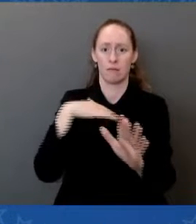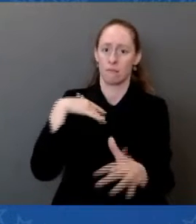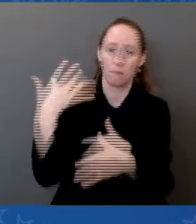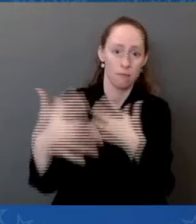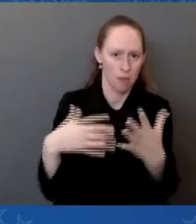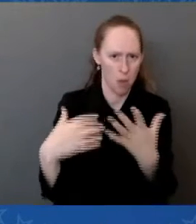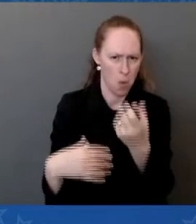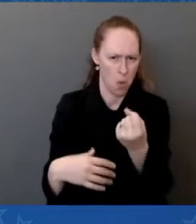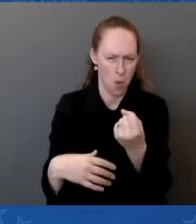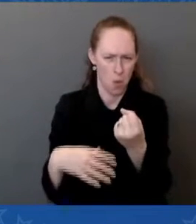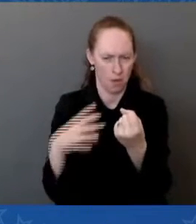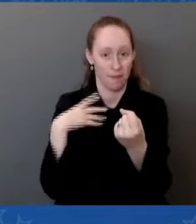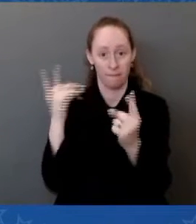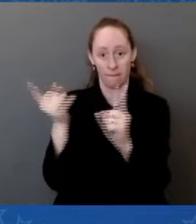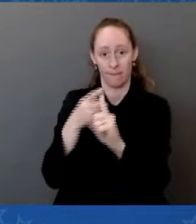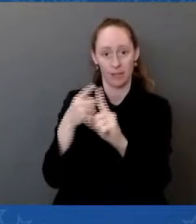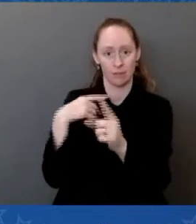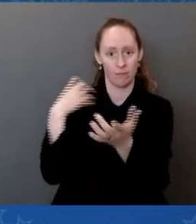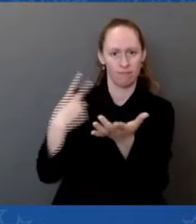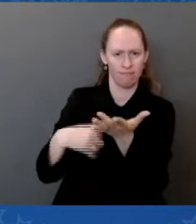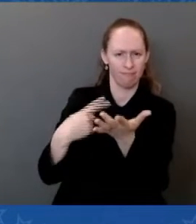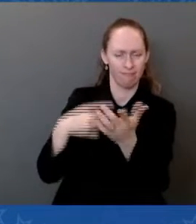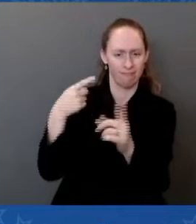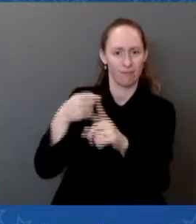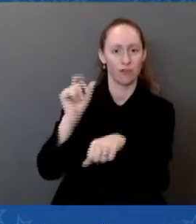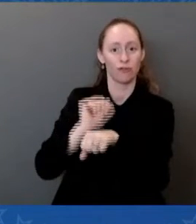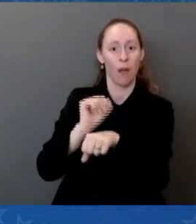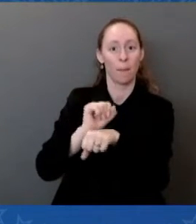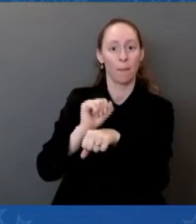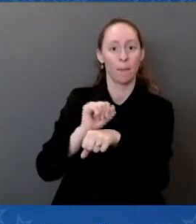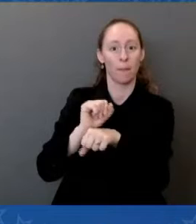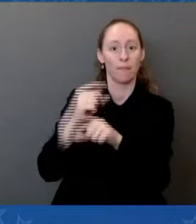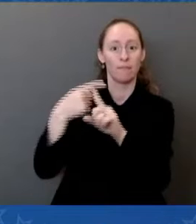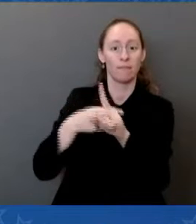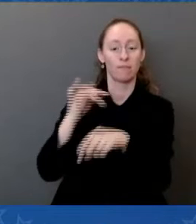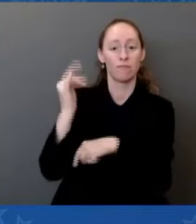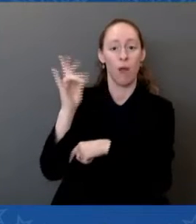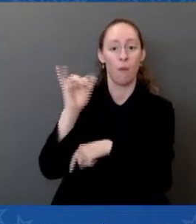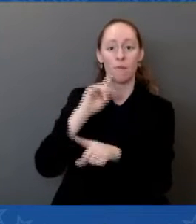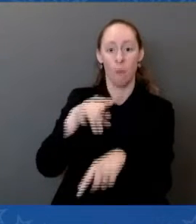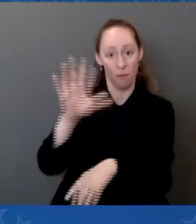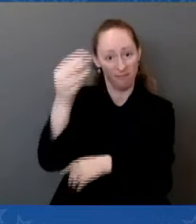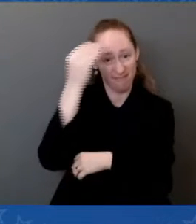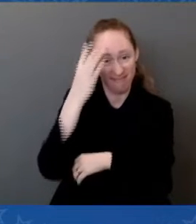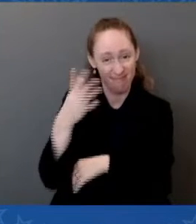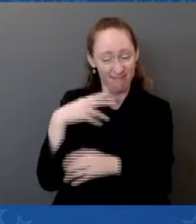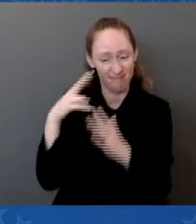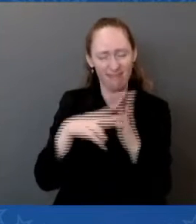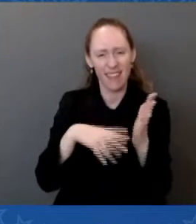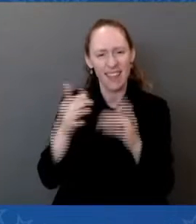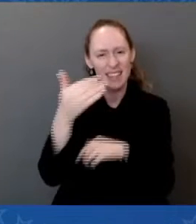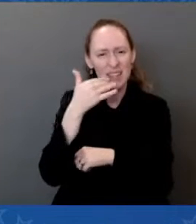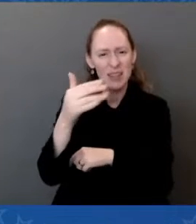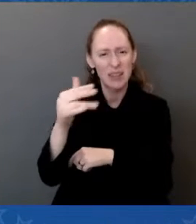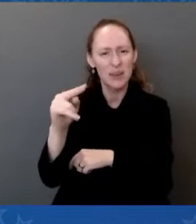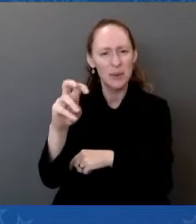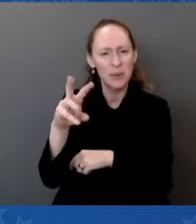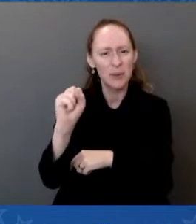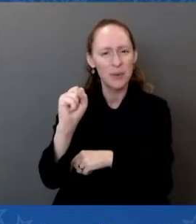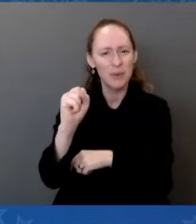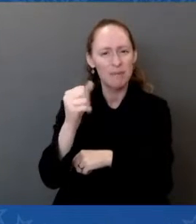We received more good news. In August, the economy created 315,000 new jobs.